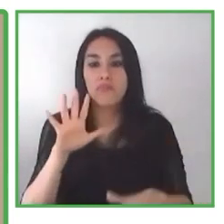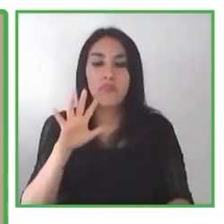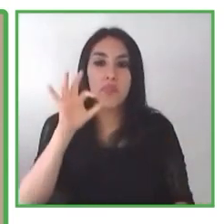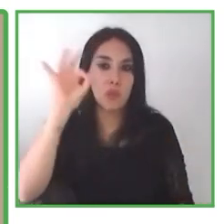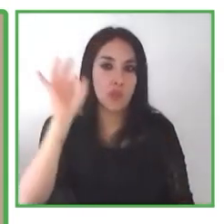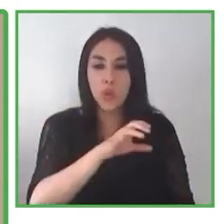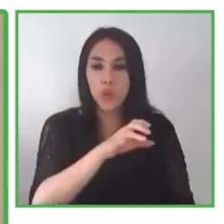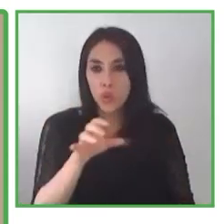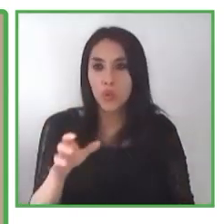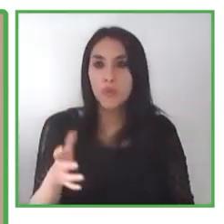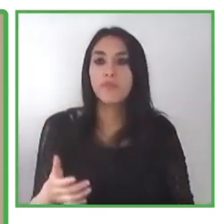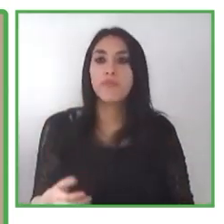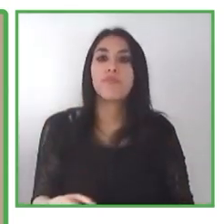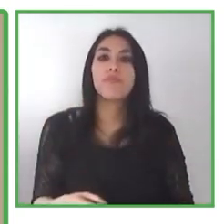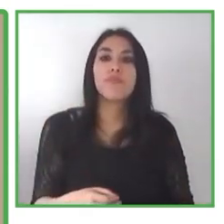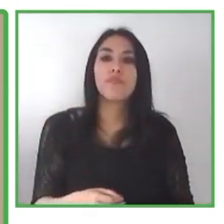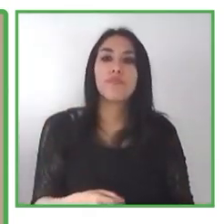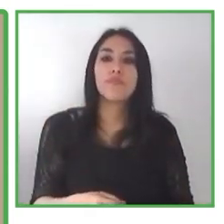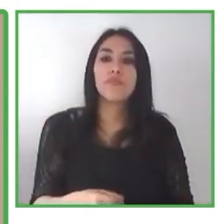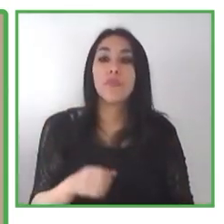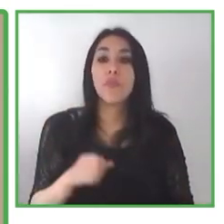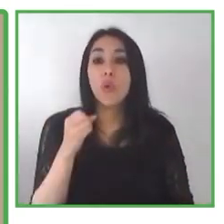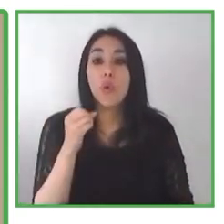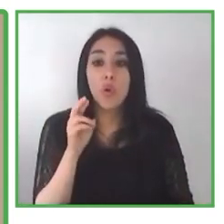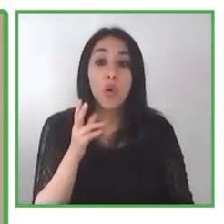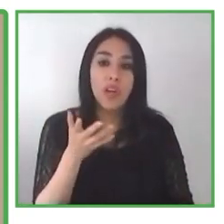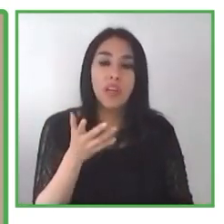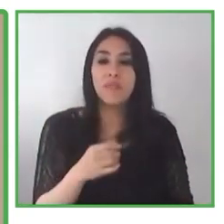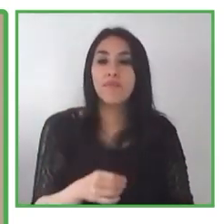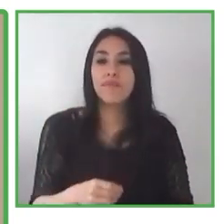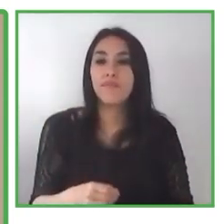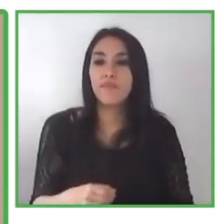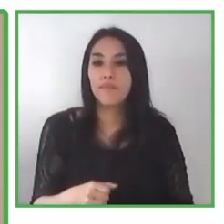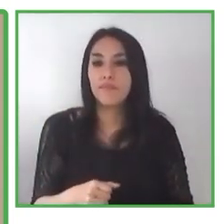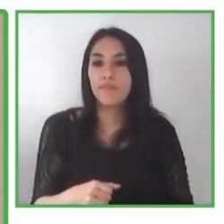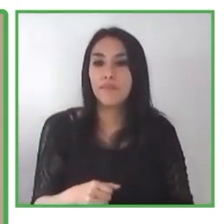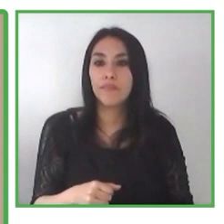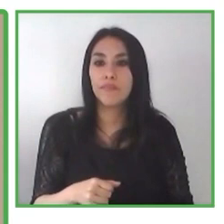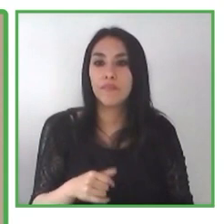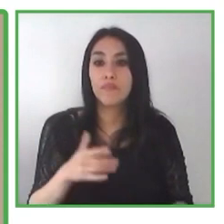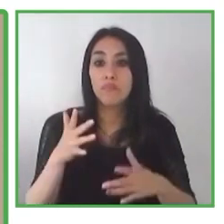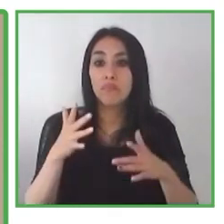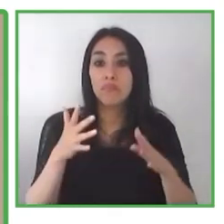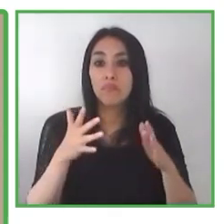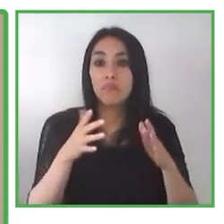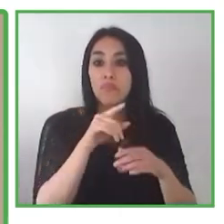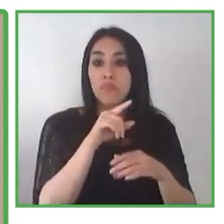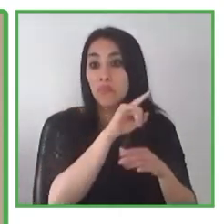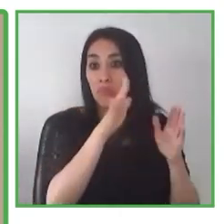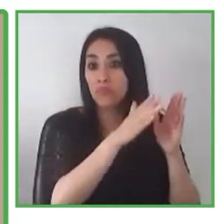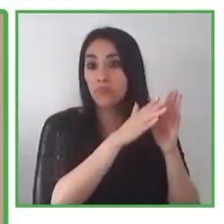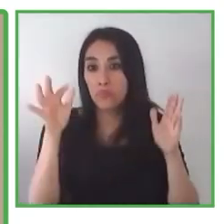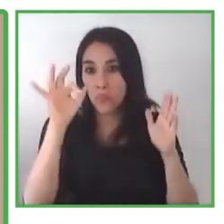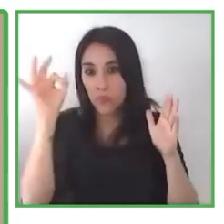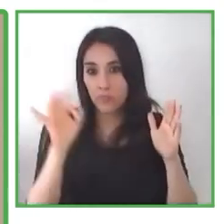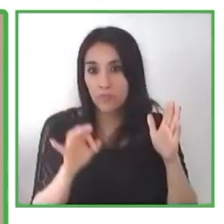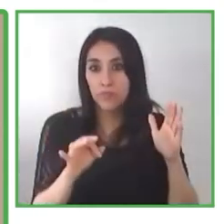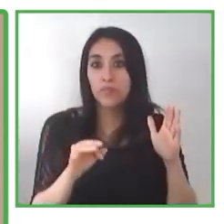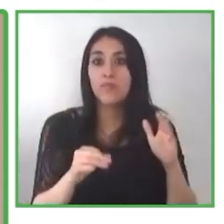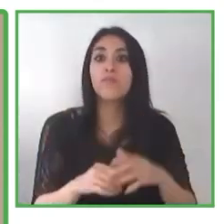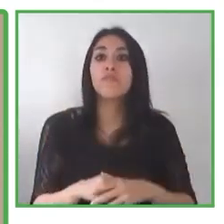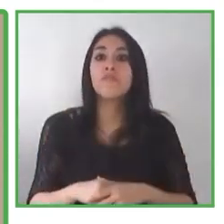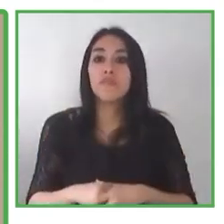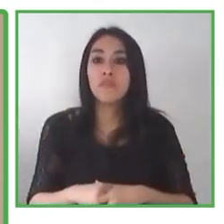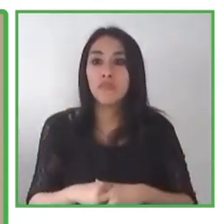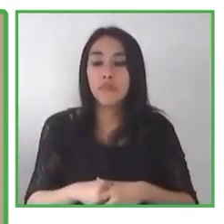99 countries. Now, the number of people will go from 1 to 15% in effective programs,